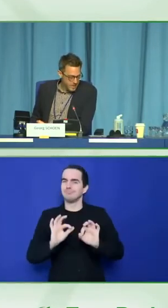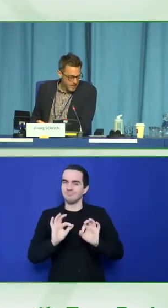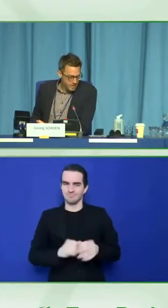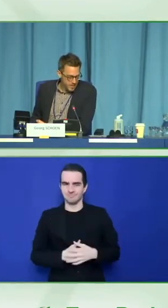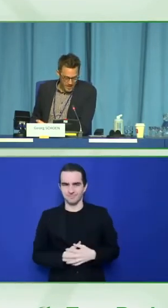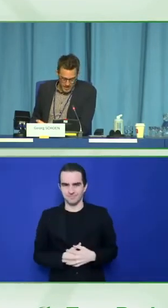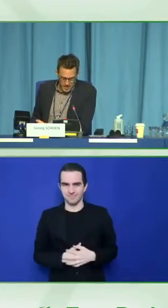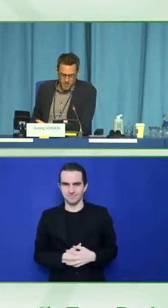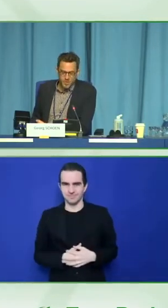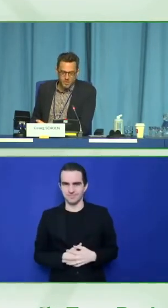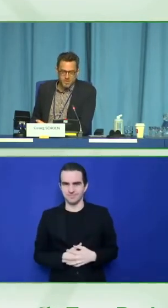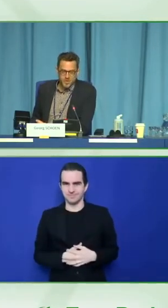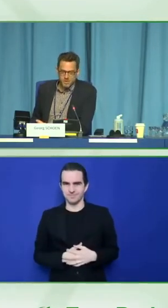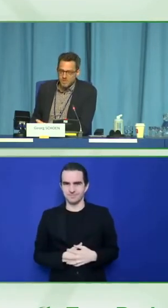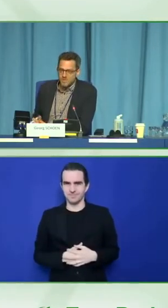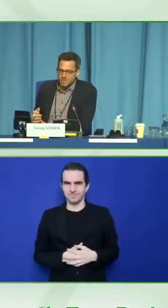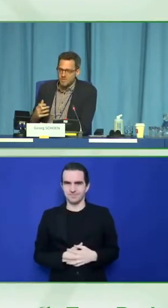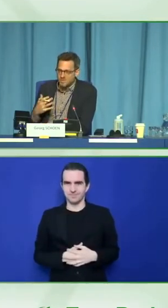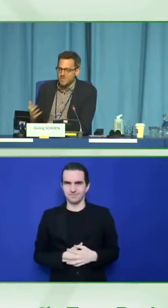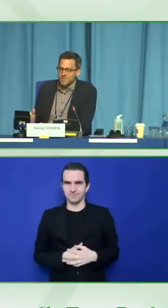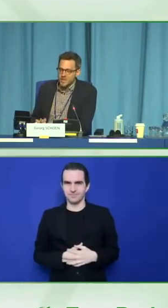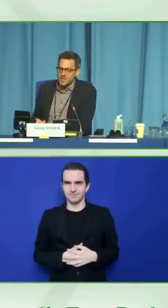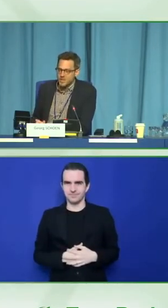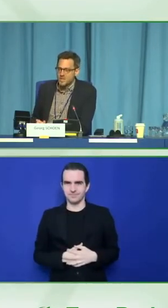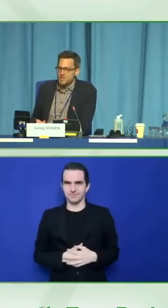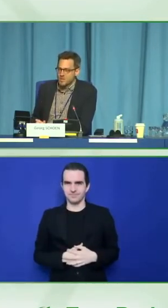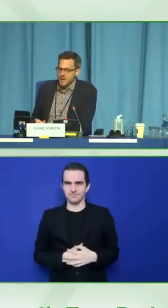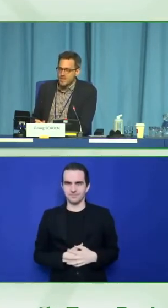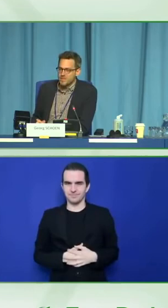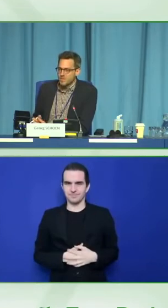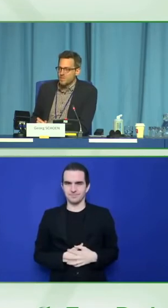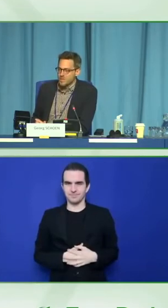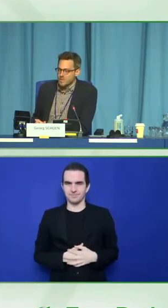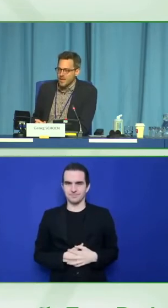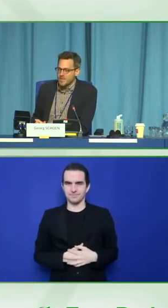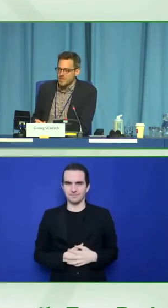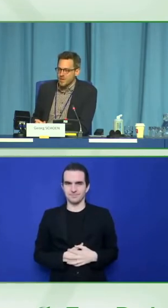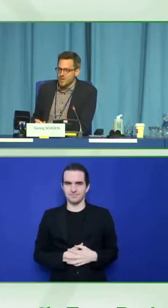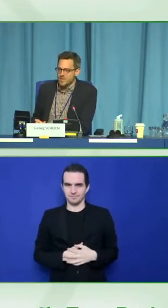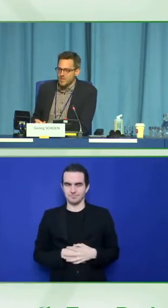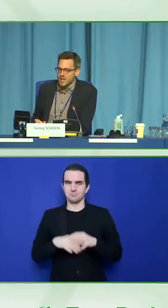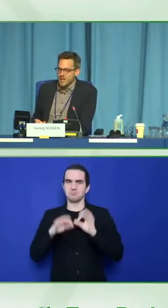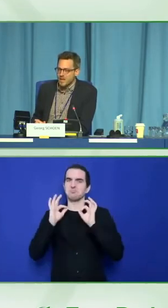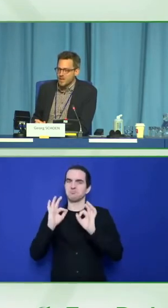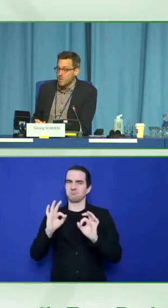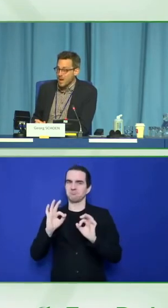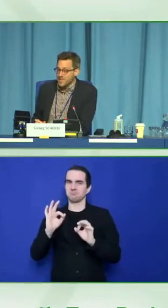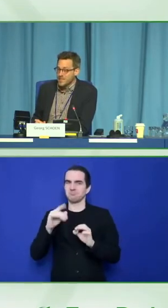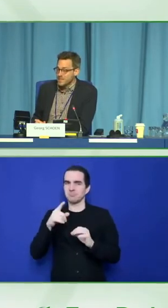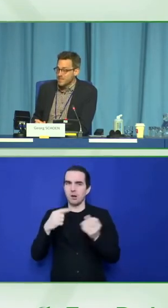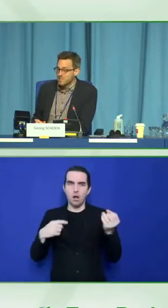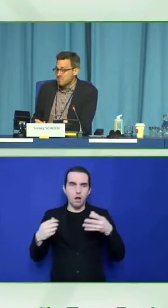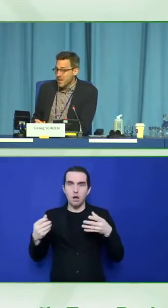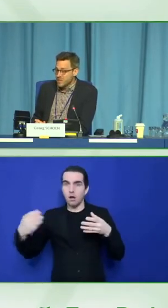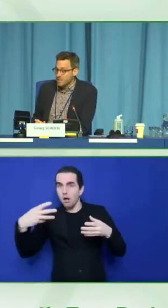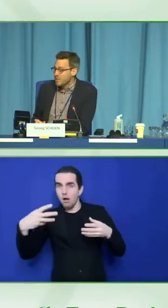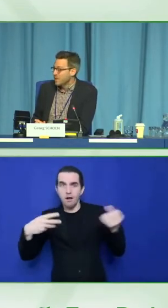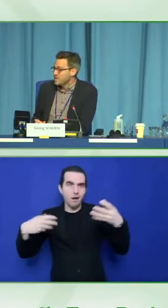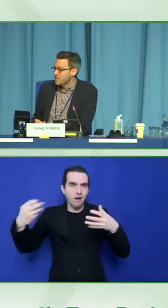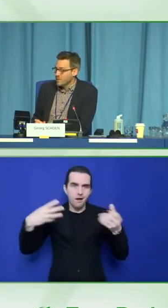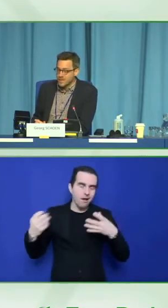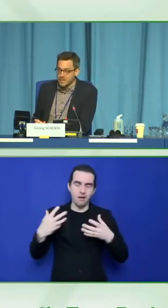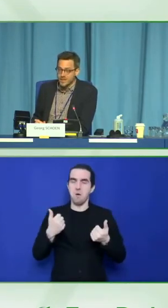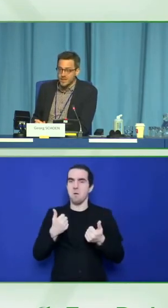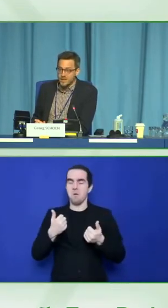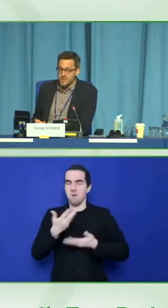topic, Ankita, from an interesting perspective, from the perspective of you know, mindsets,